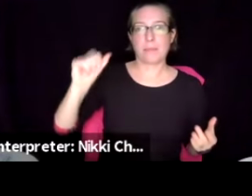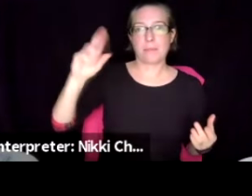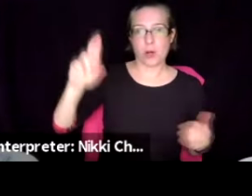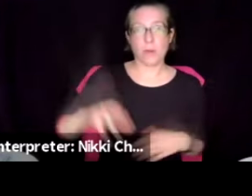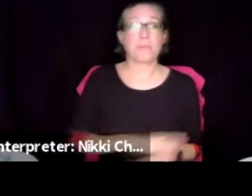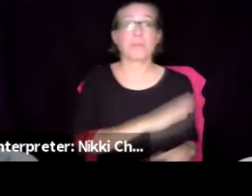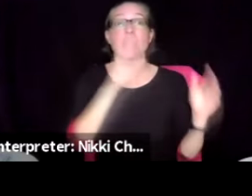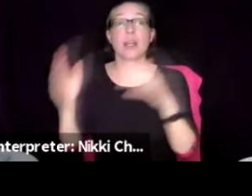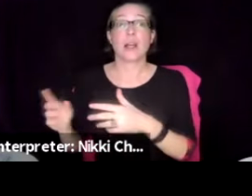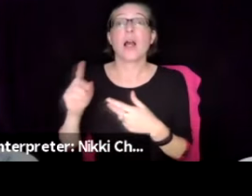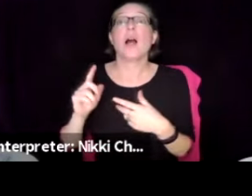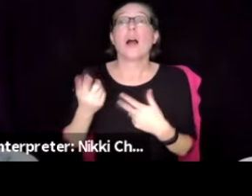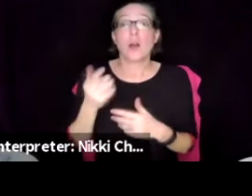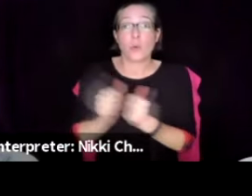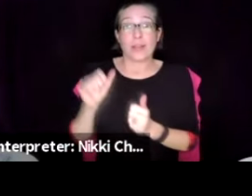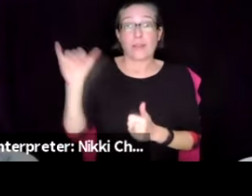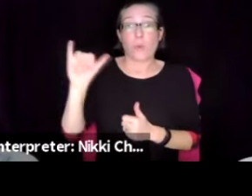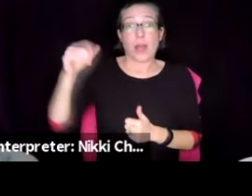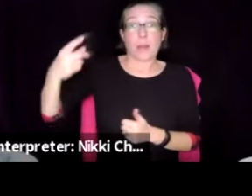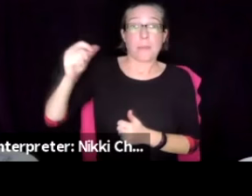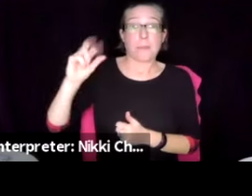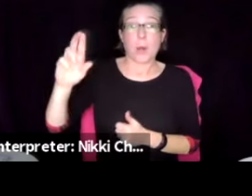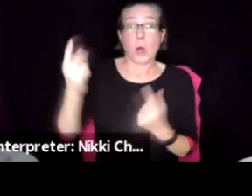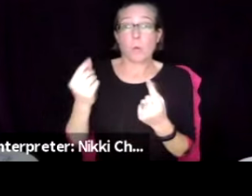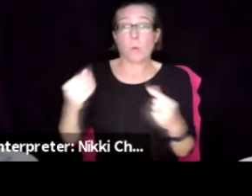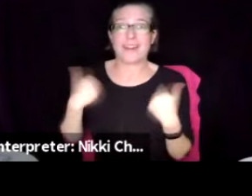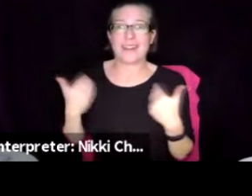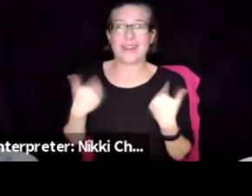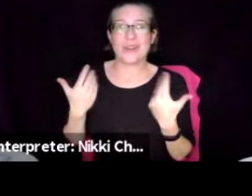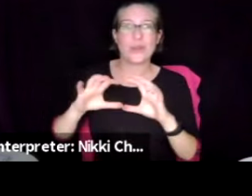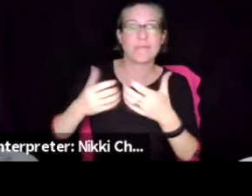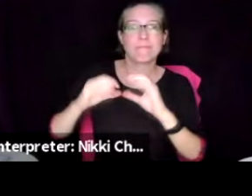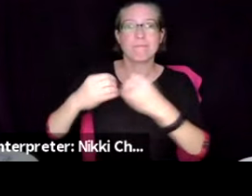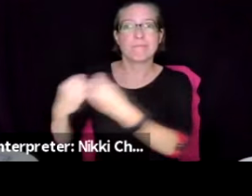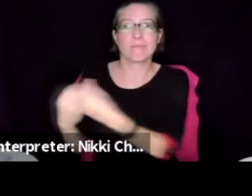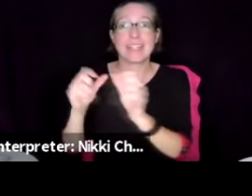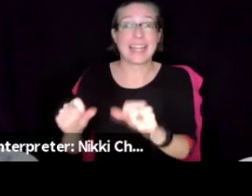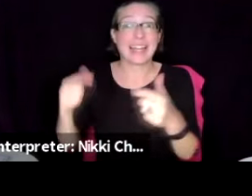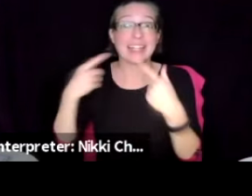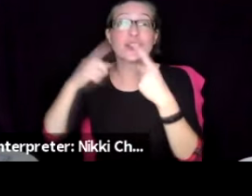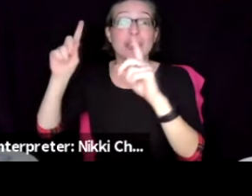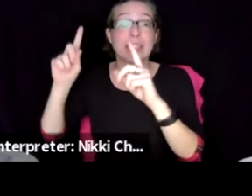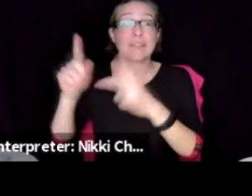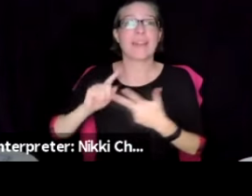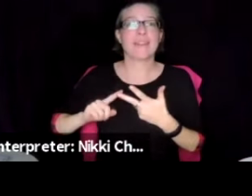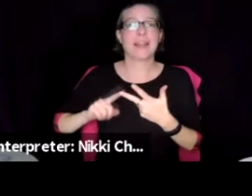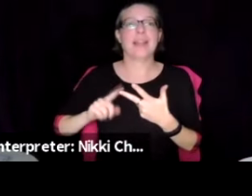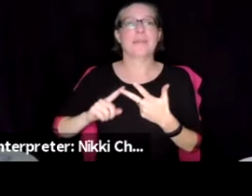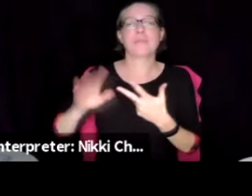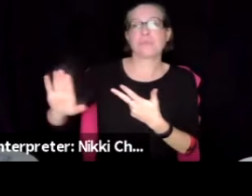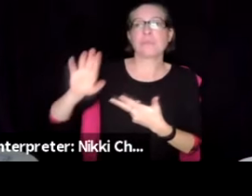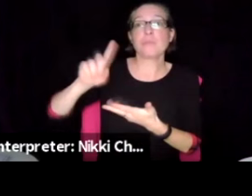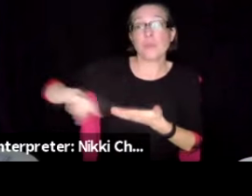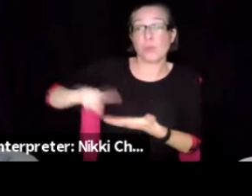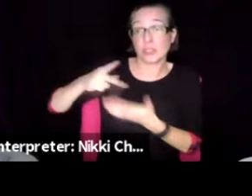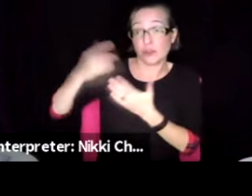can achieve with YPAR, and you'll hear from our SASH youth members about their research project together, as well as